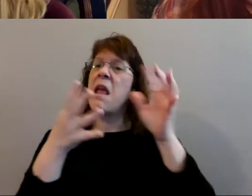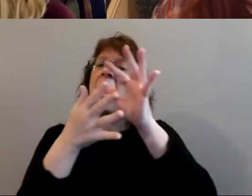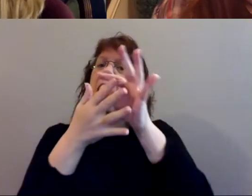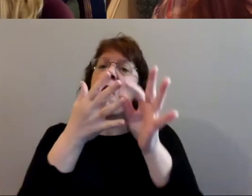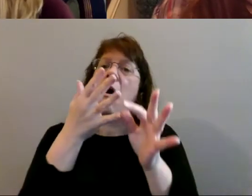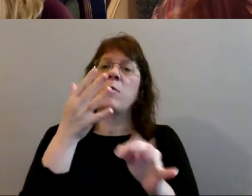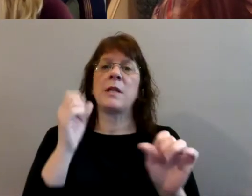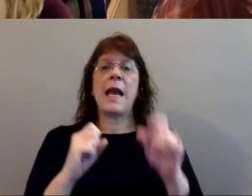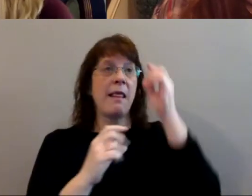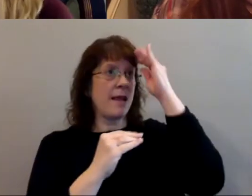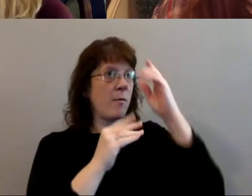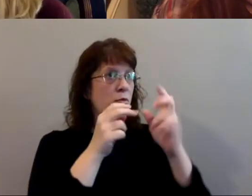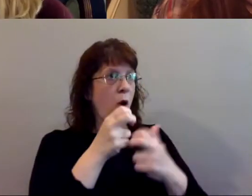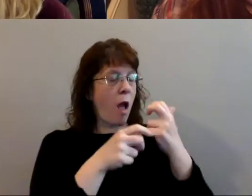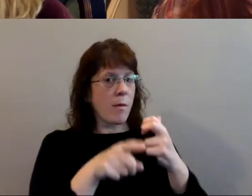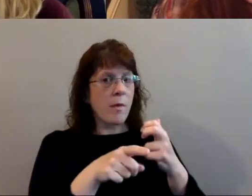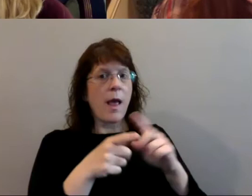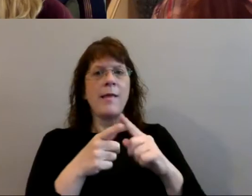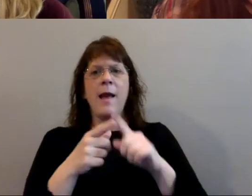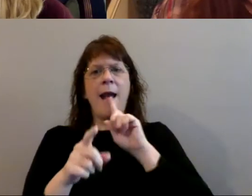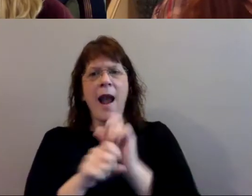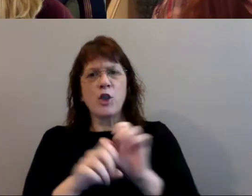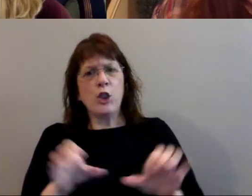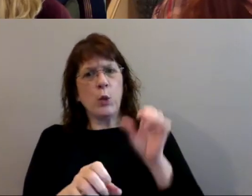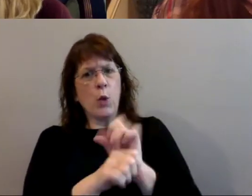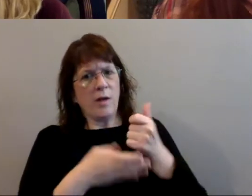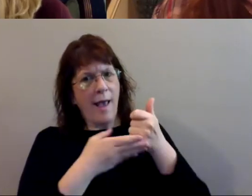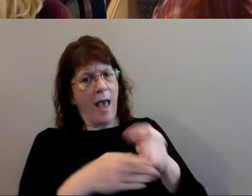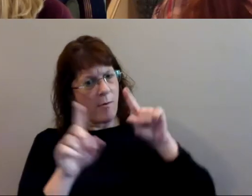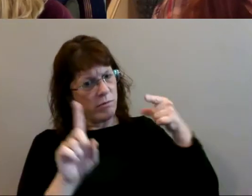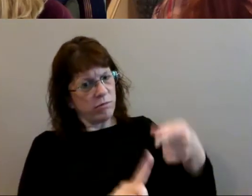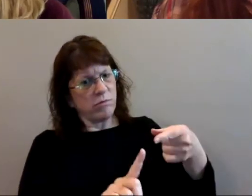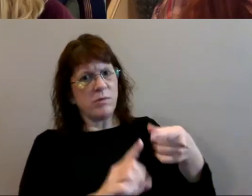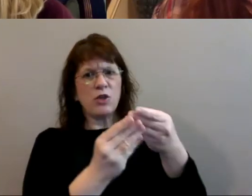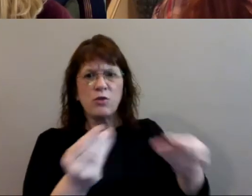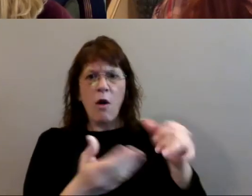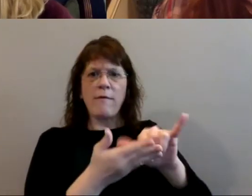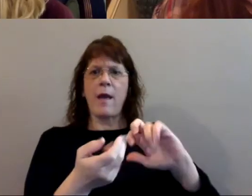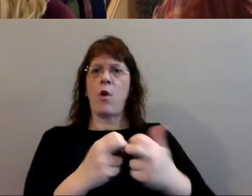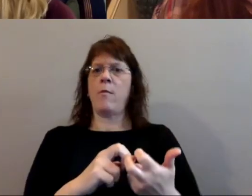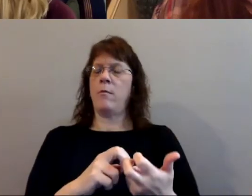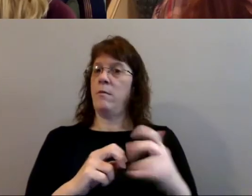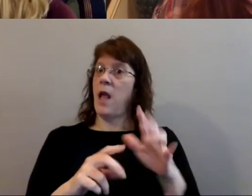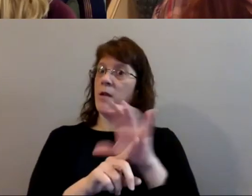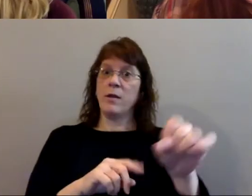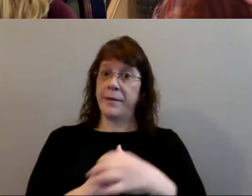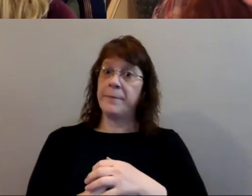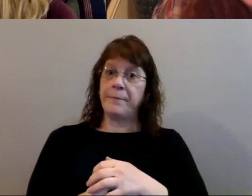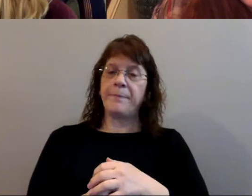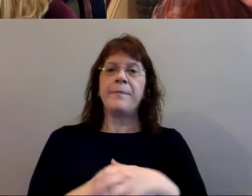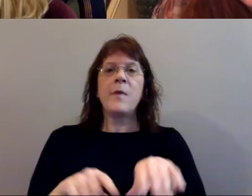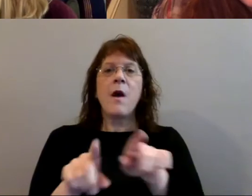problem and then I can actually like do work that helps target like solutions to that, and that's awesome. You